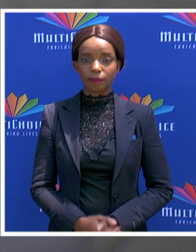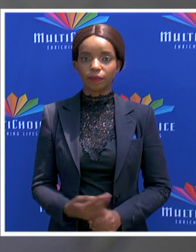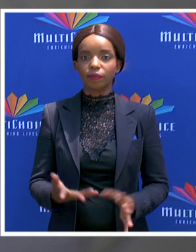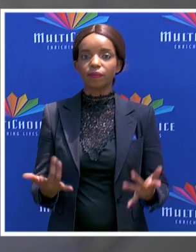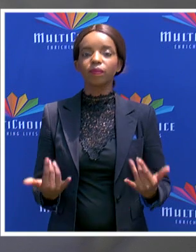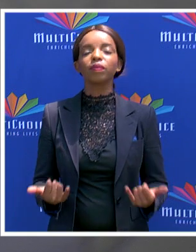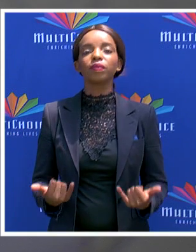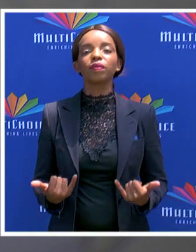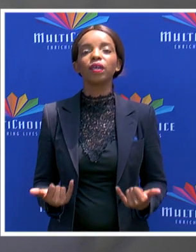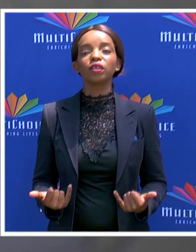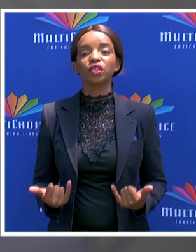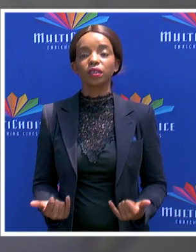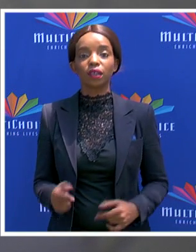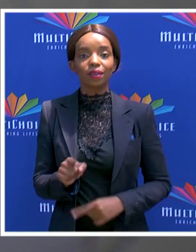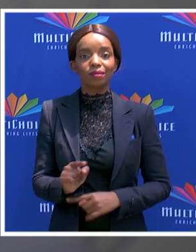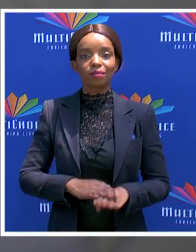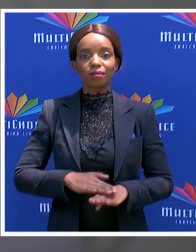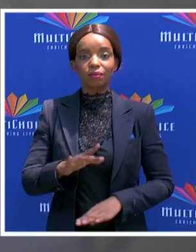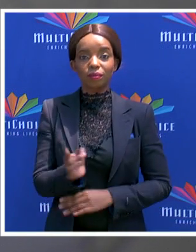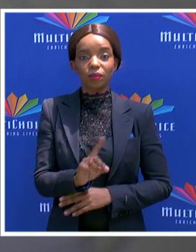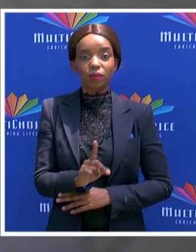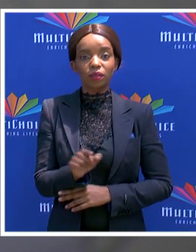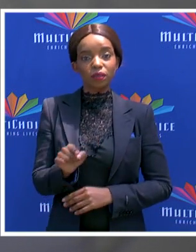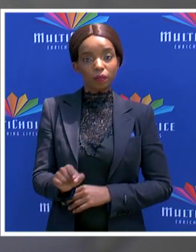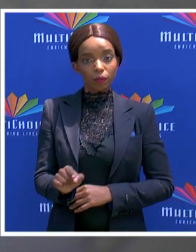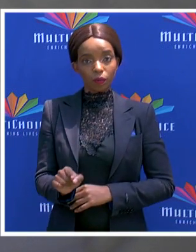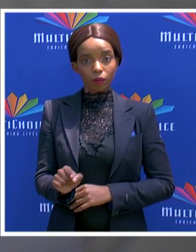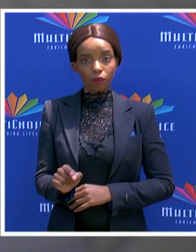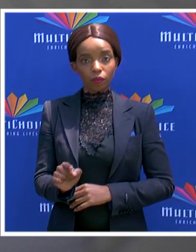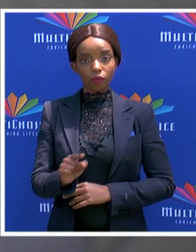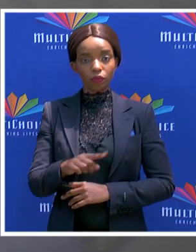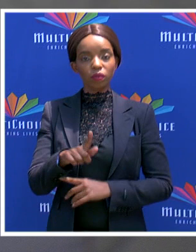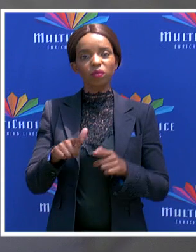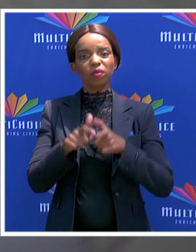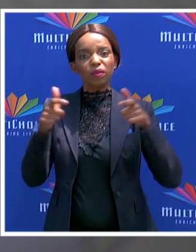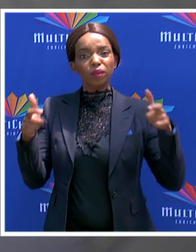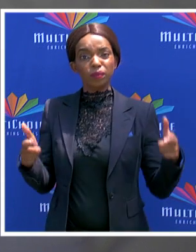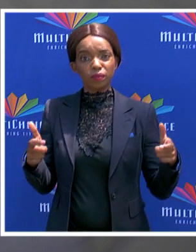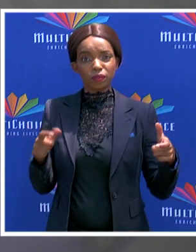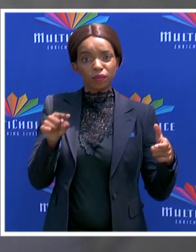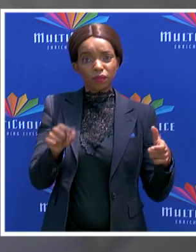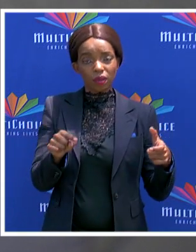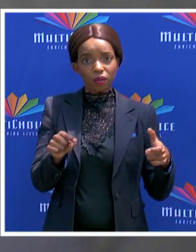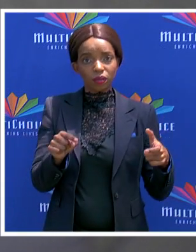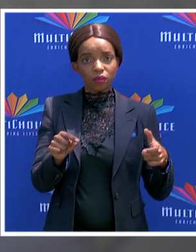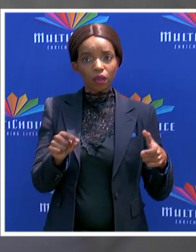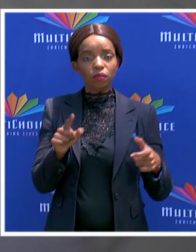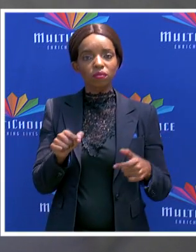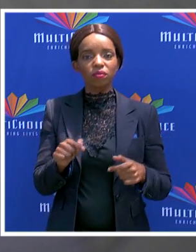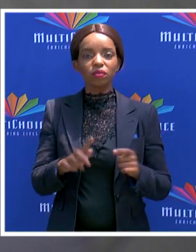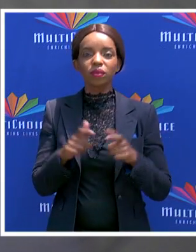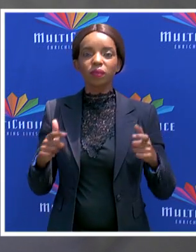14 million subscribers, 50 countries. You are the biggest funder of sport on the continent. You are the